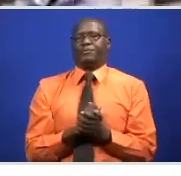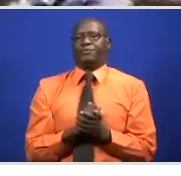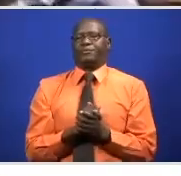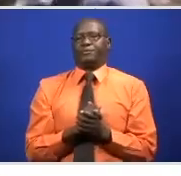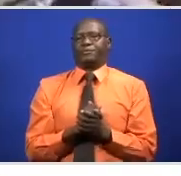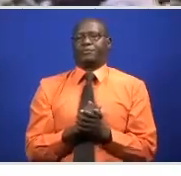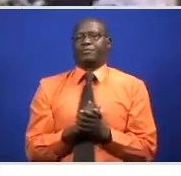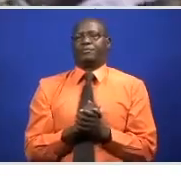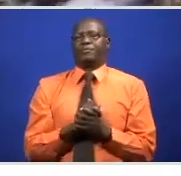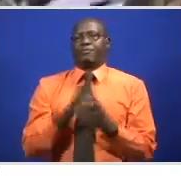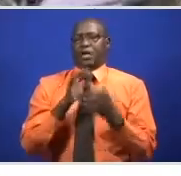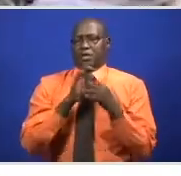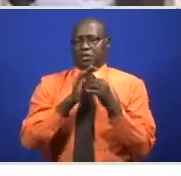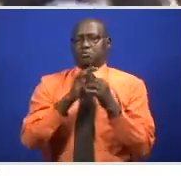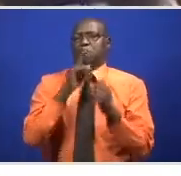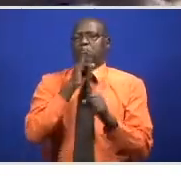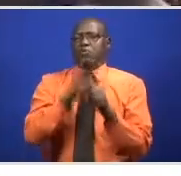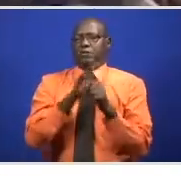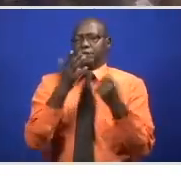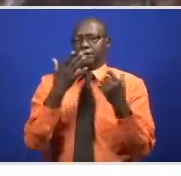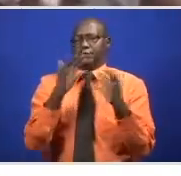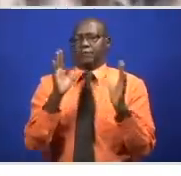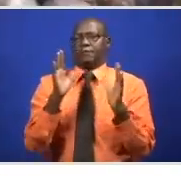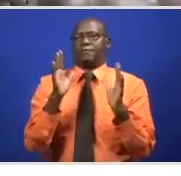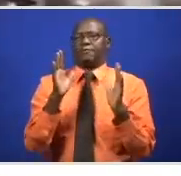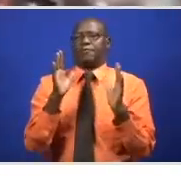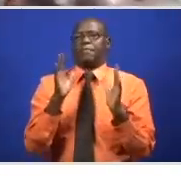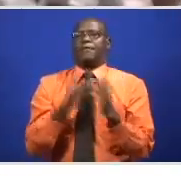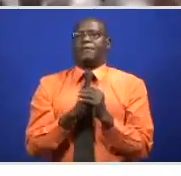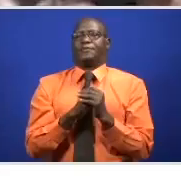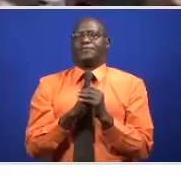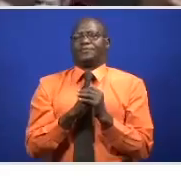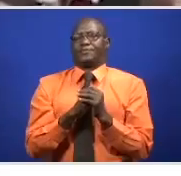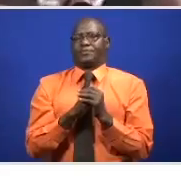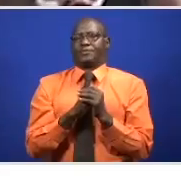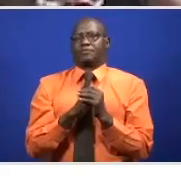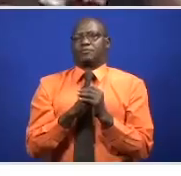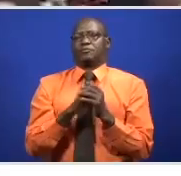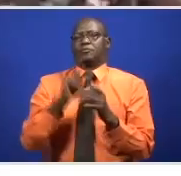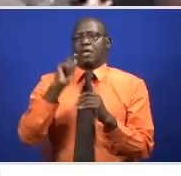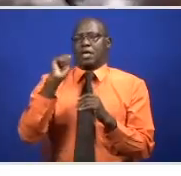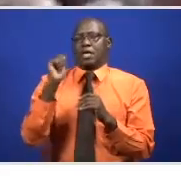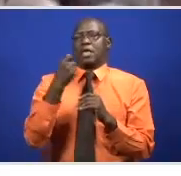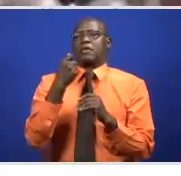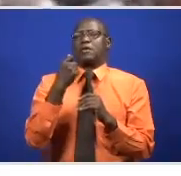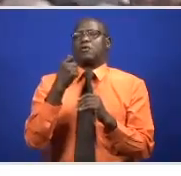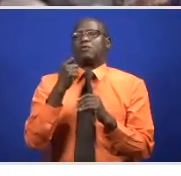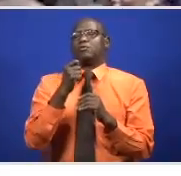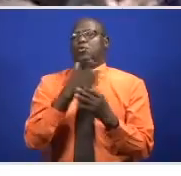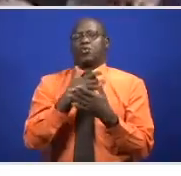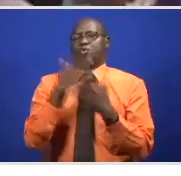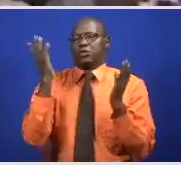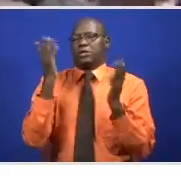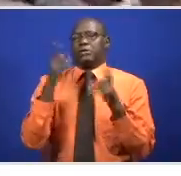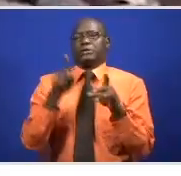Azimio litoa ahadi. Ahadi ni nini? Hata Kenya kwisha litoa ahadi. Sisi